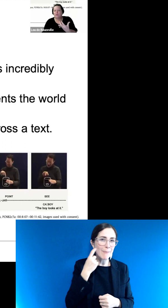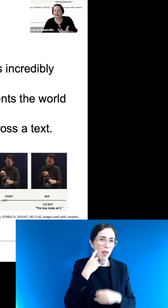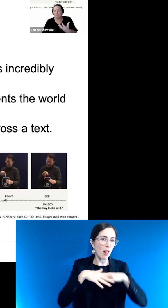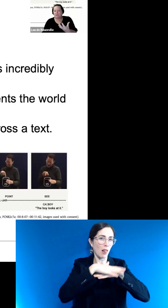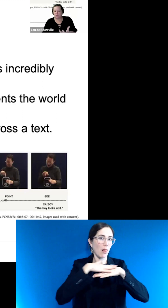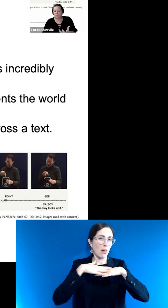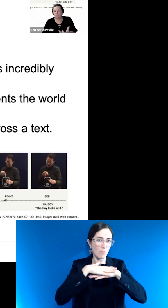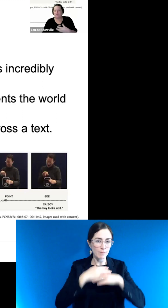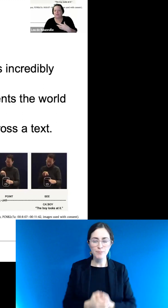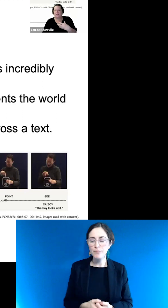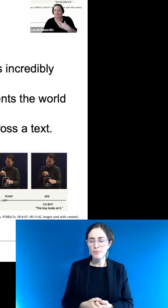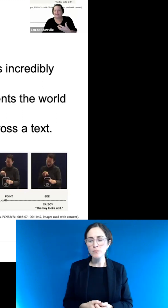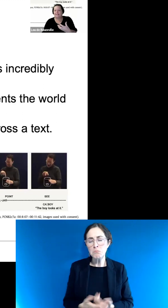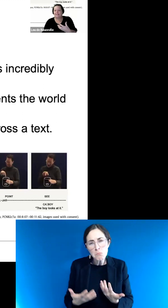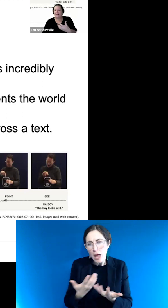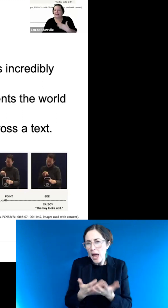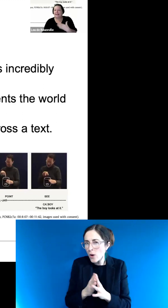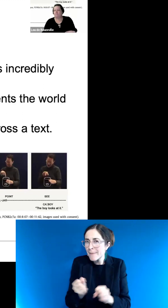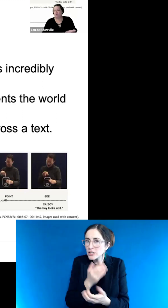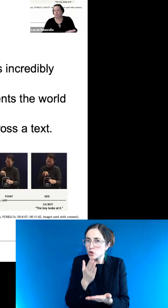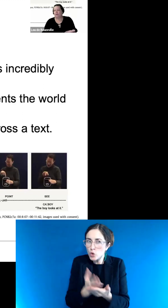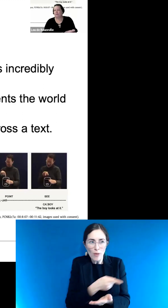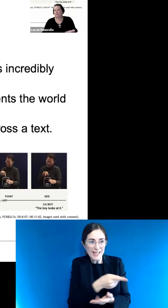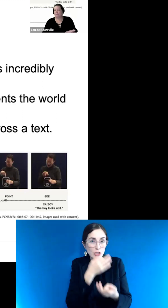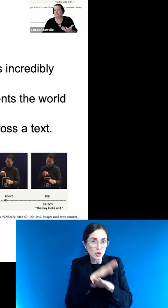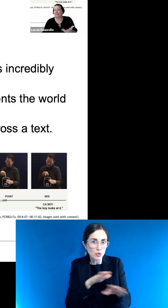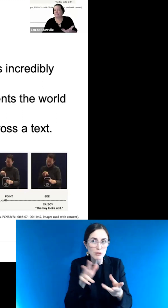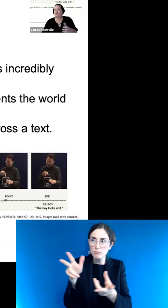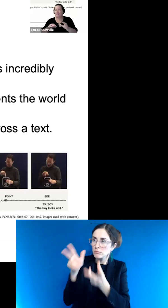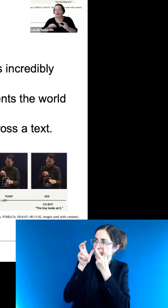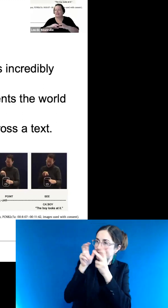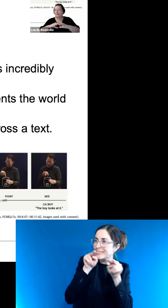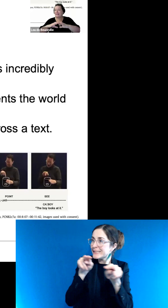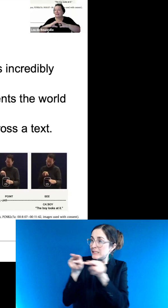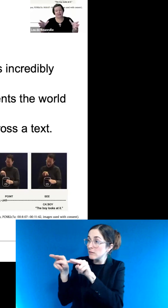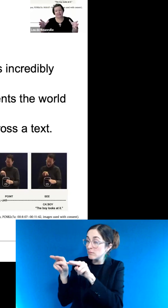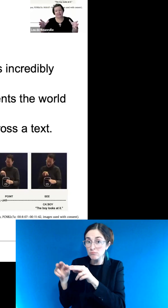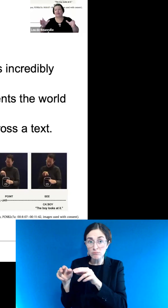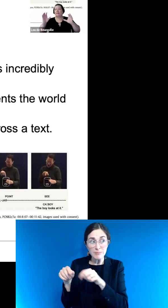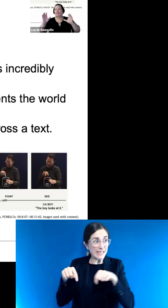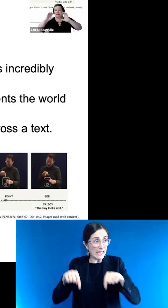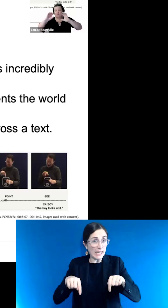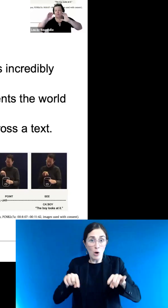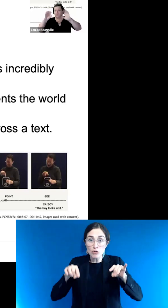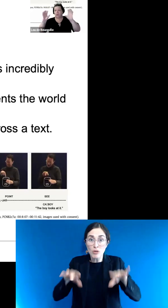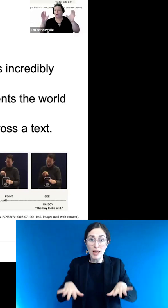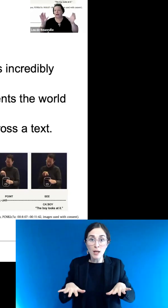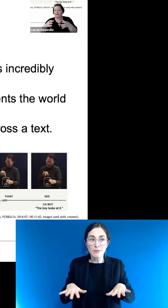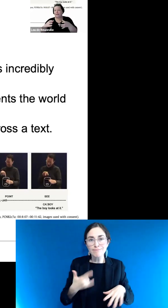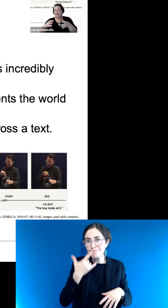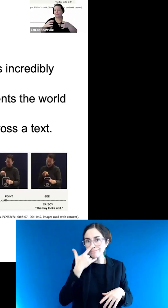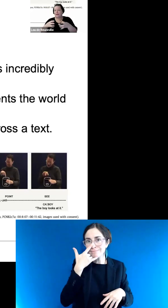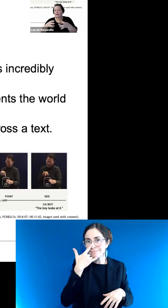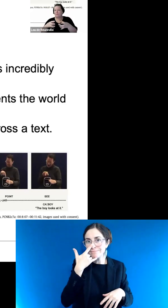How do we make sure that the kids get exposure, that kids who are in a country like Australia, we don't